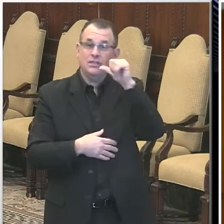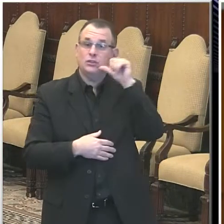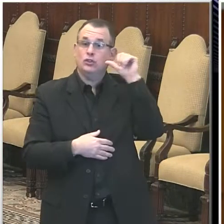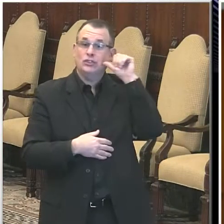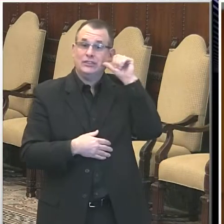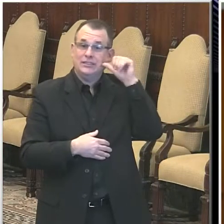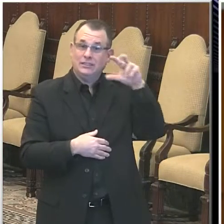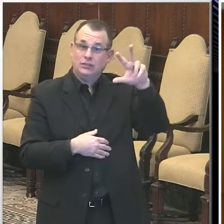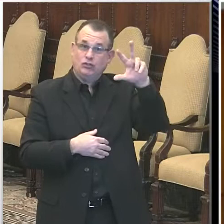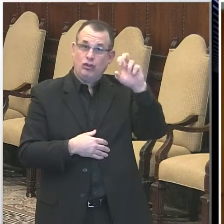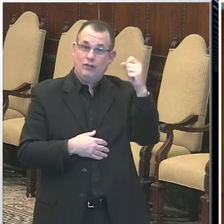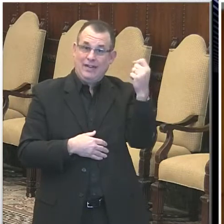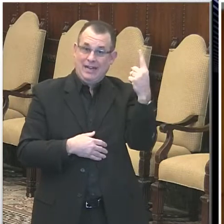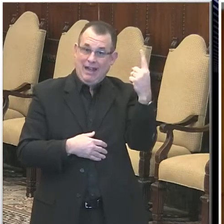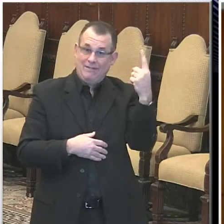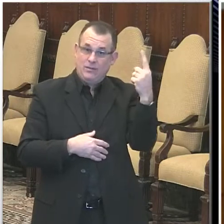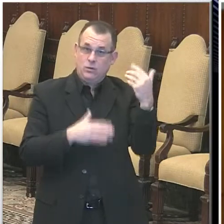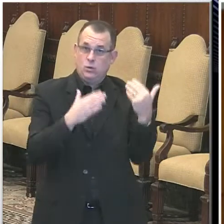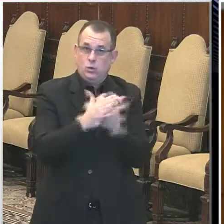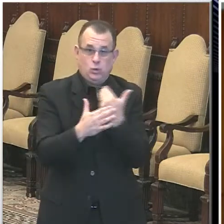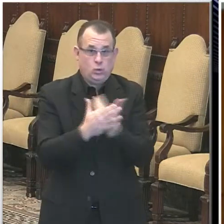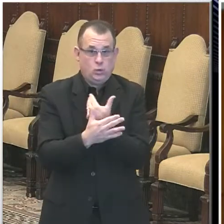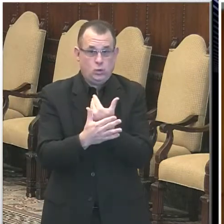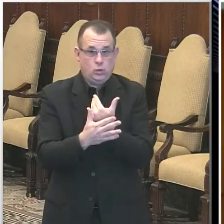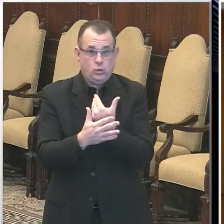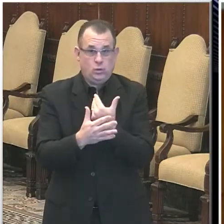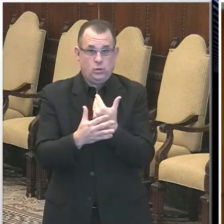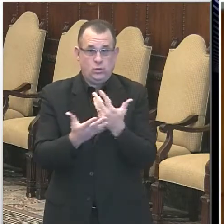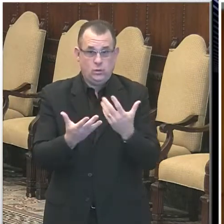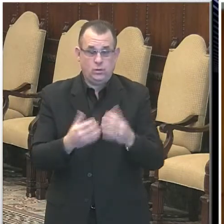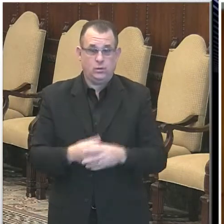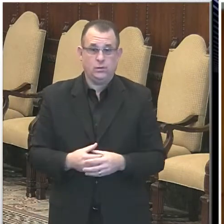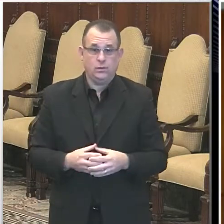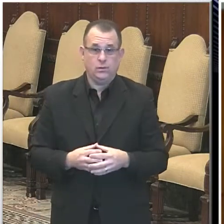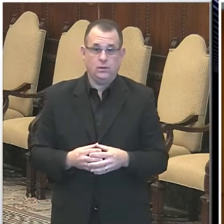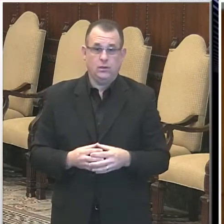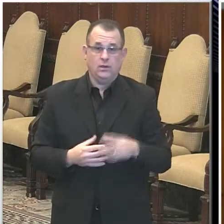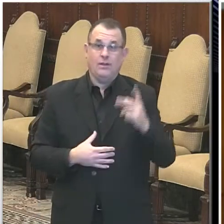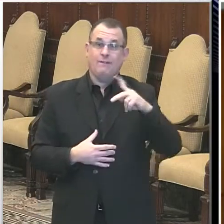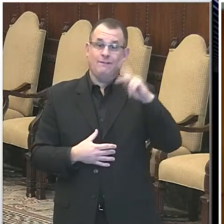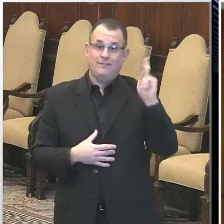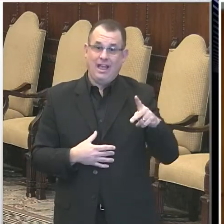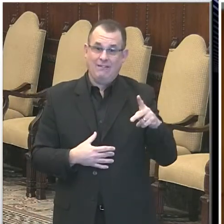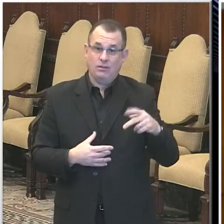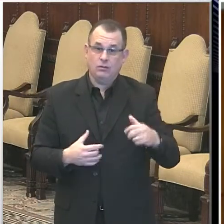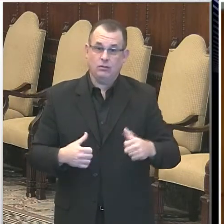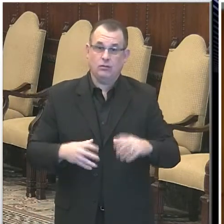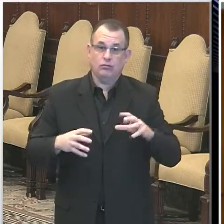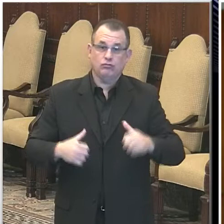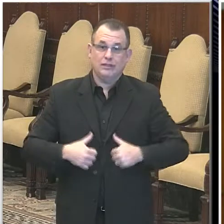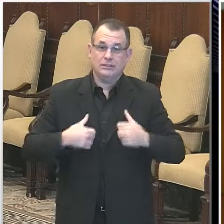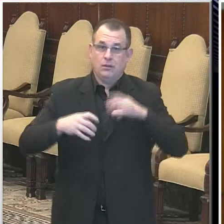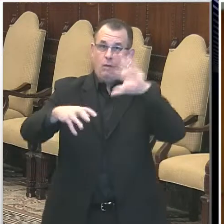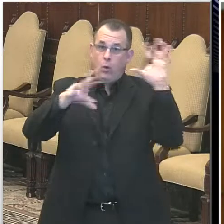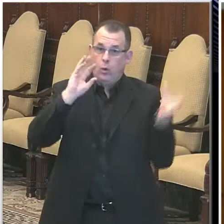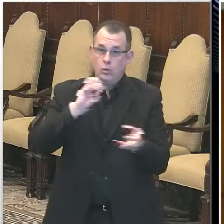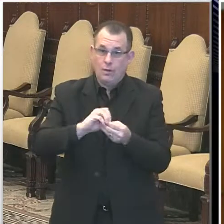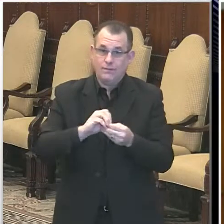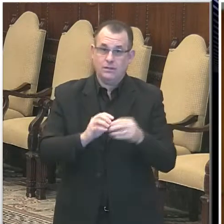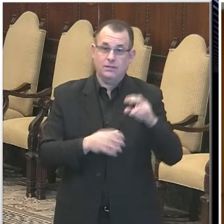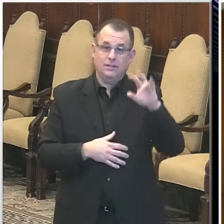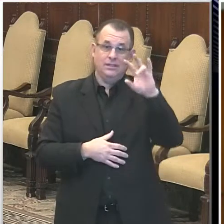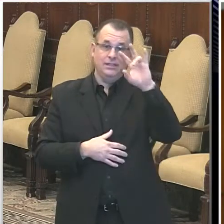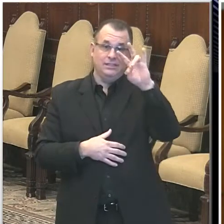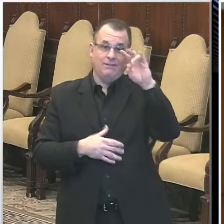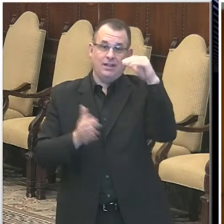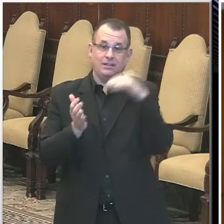311 new cases of the coronavirus infection reported to us at the health department in Philadelphia residents, bringing us to a total of 7,441